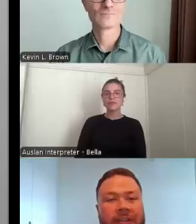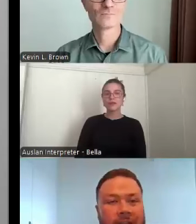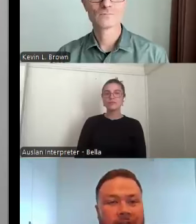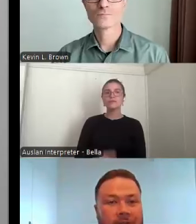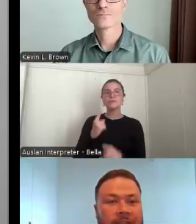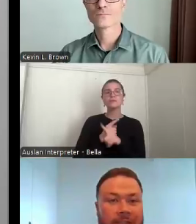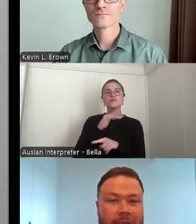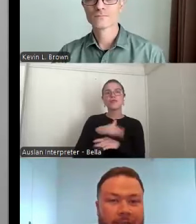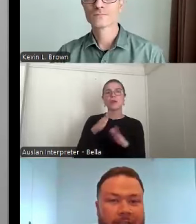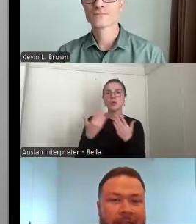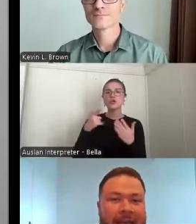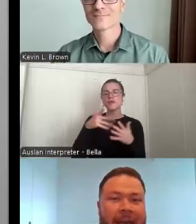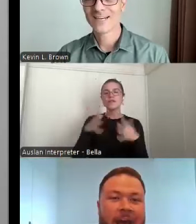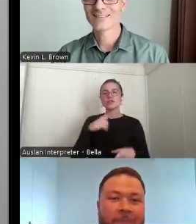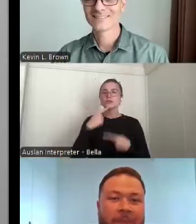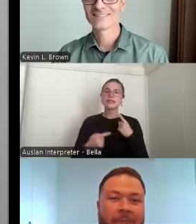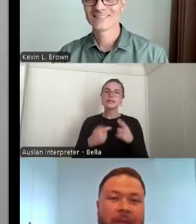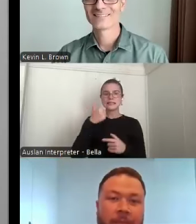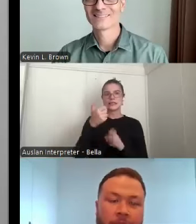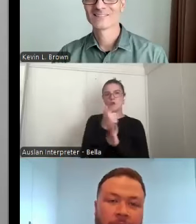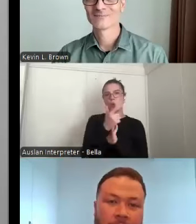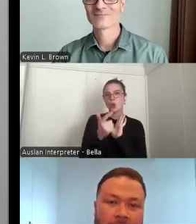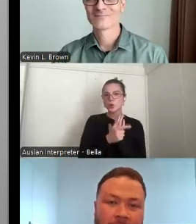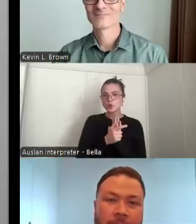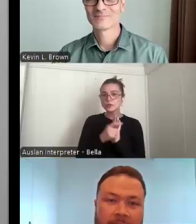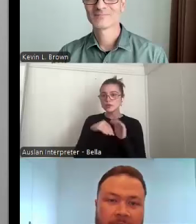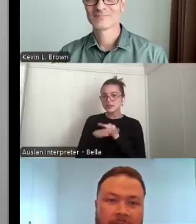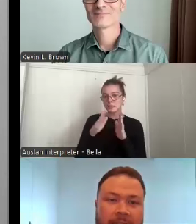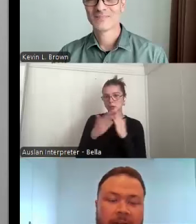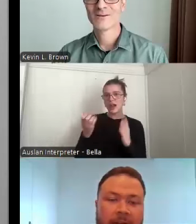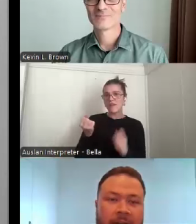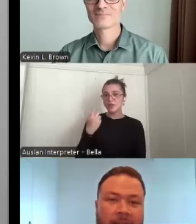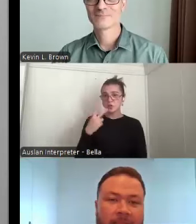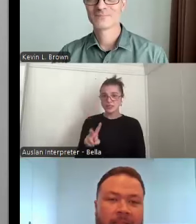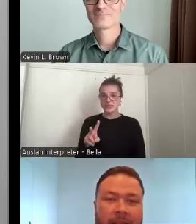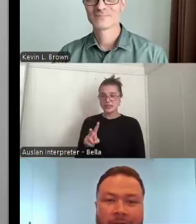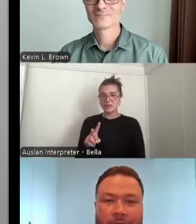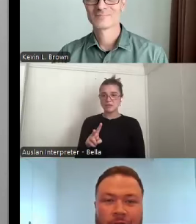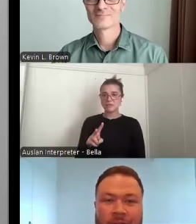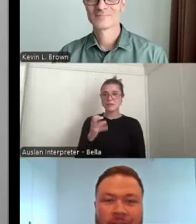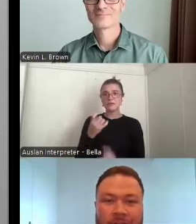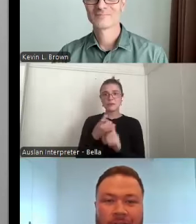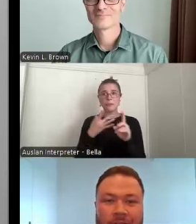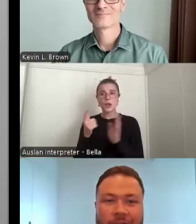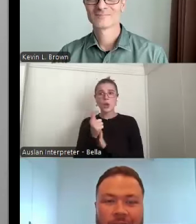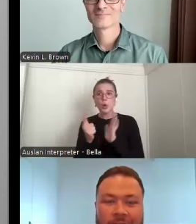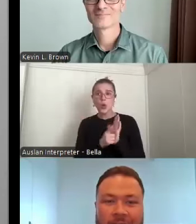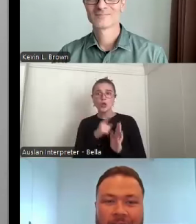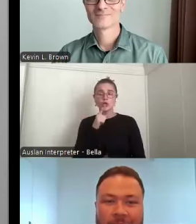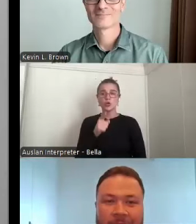you've taken us through 6 laws, Yeah. but in the book there's 20. Is there Yeah. a particular law that